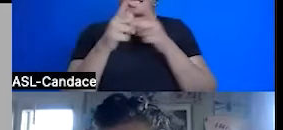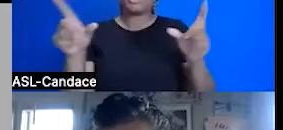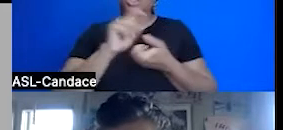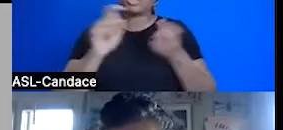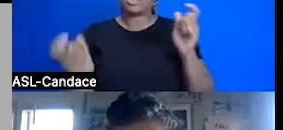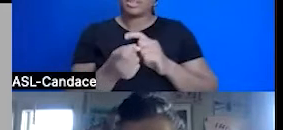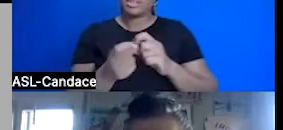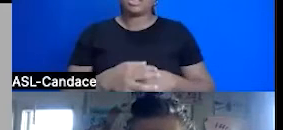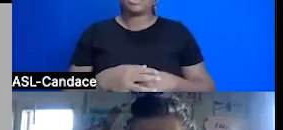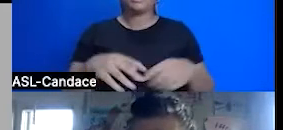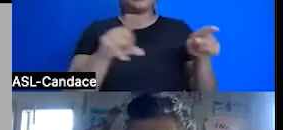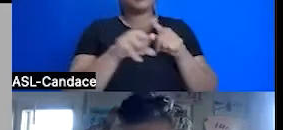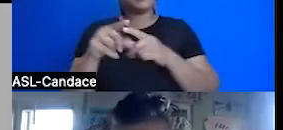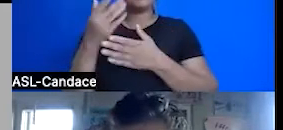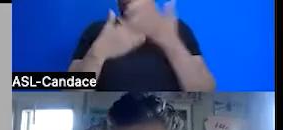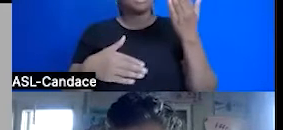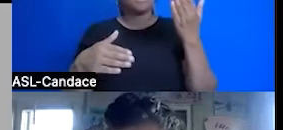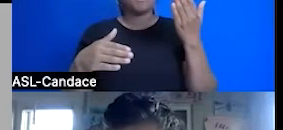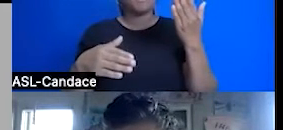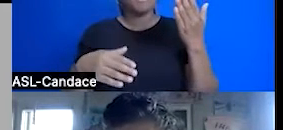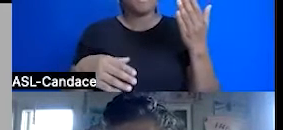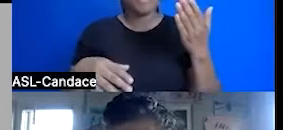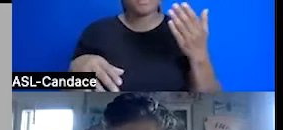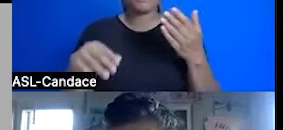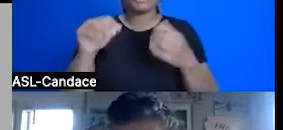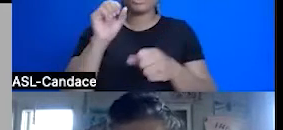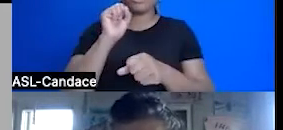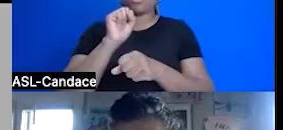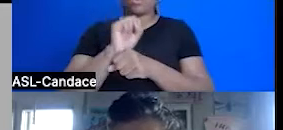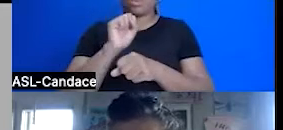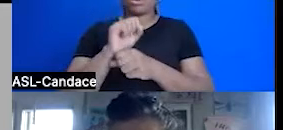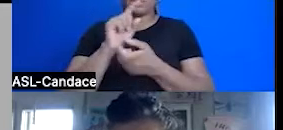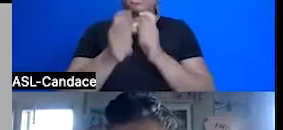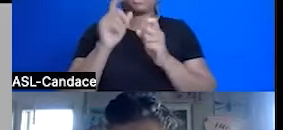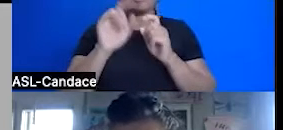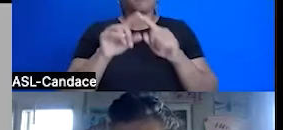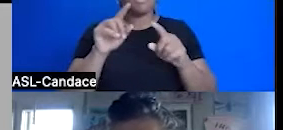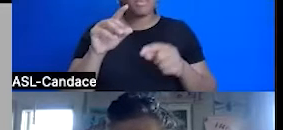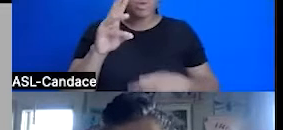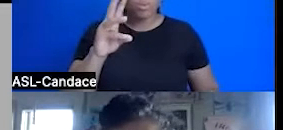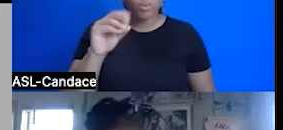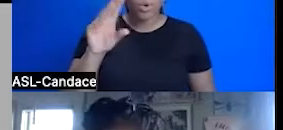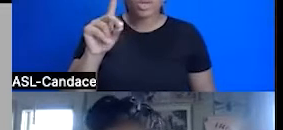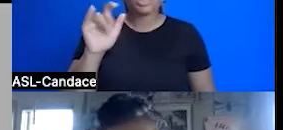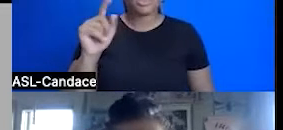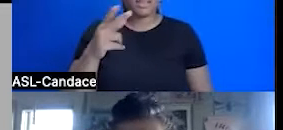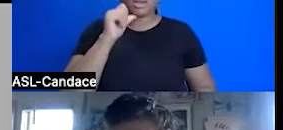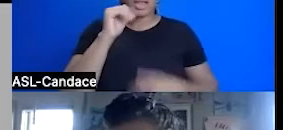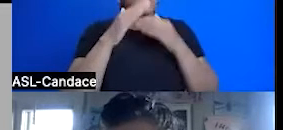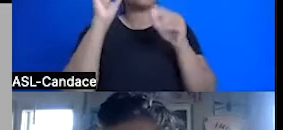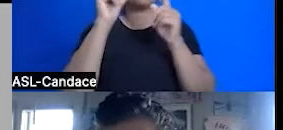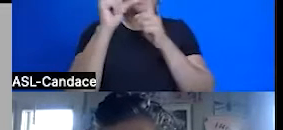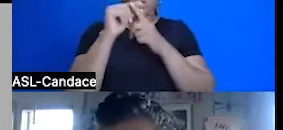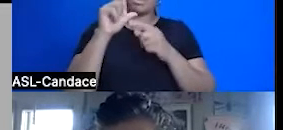of the word counts have been updated. But just to remind people, these are maximum word lengths. They're not a minimum. They're not